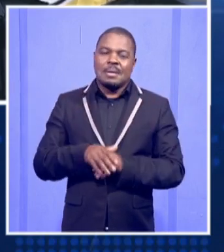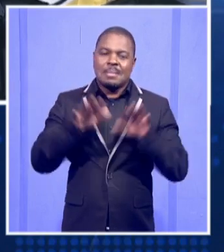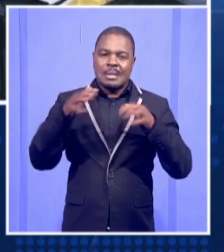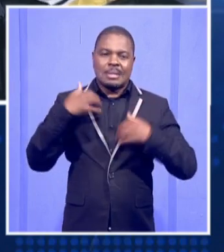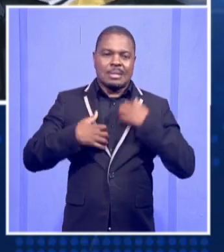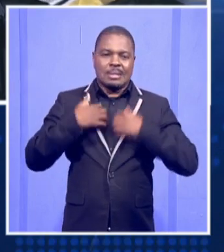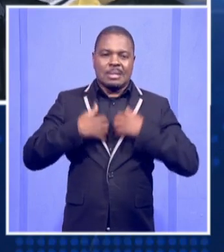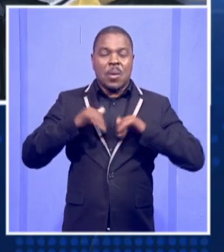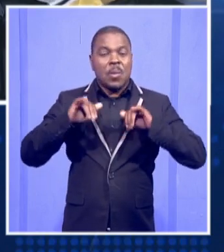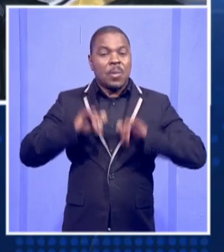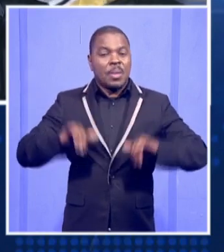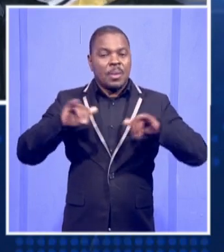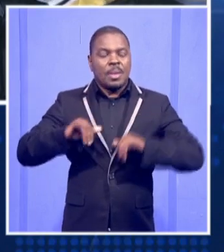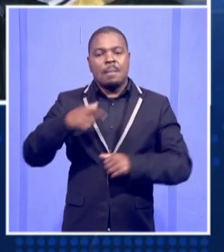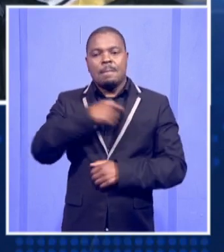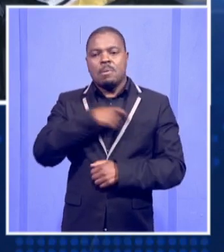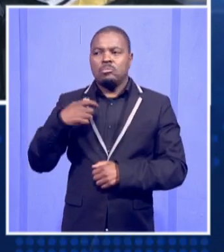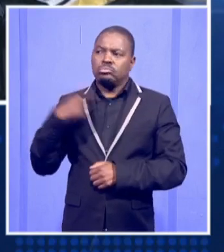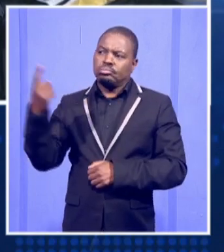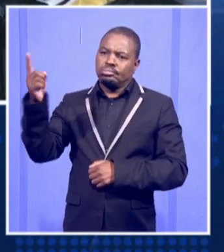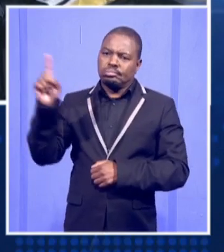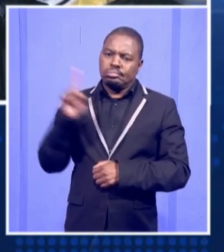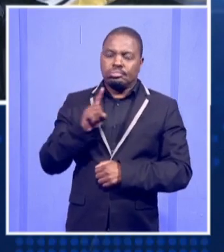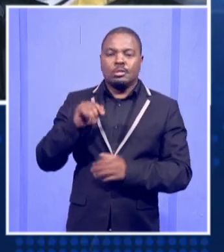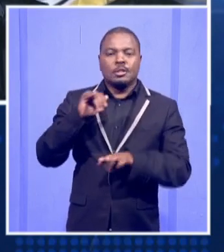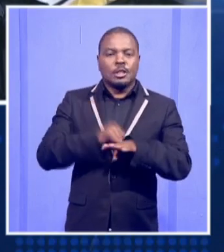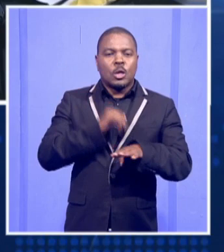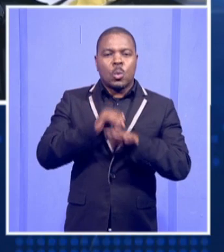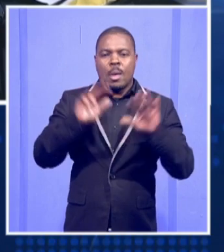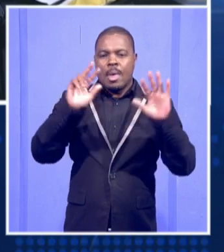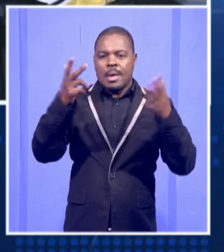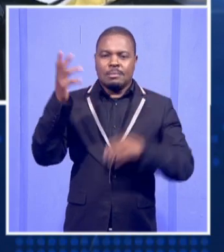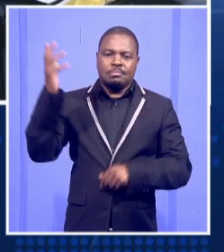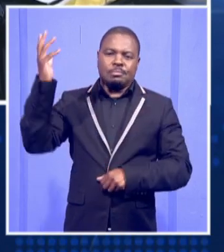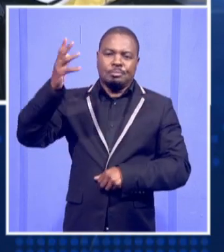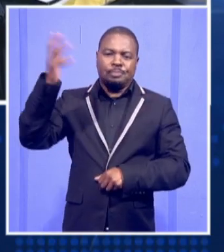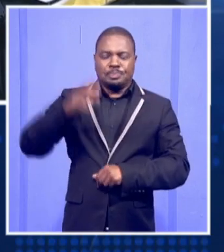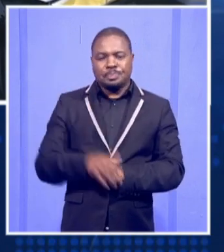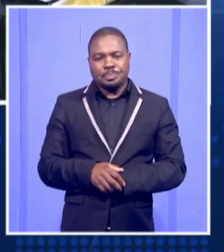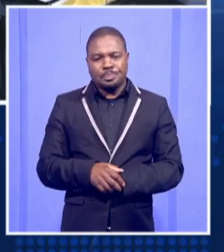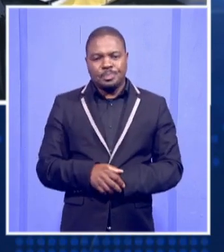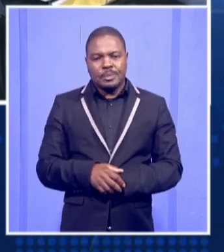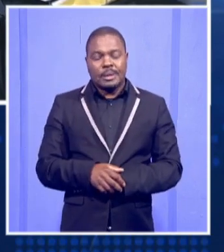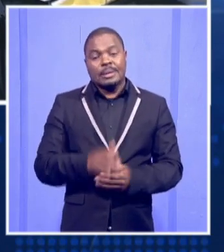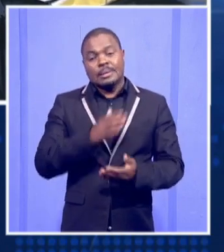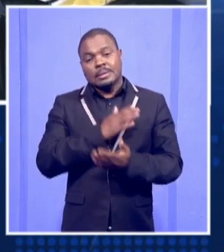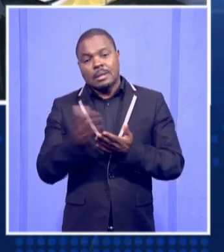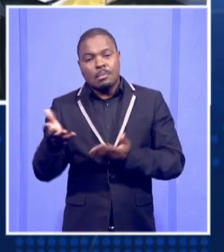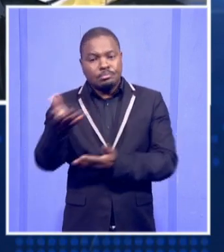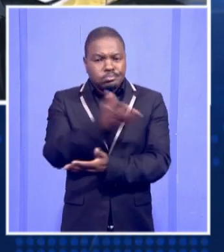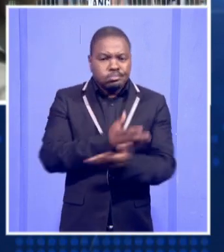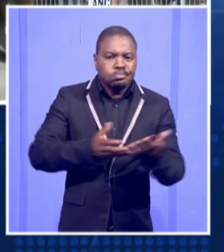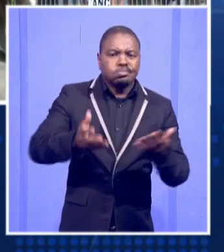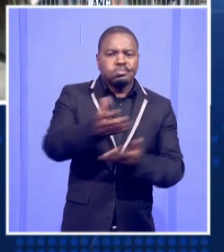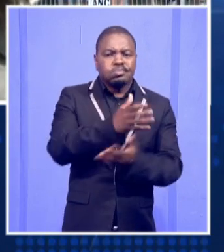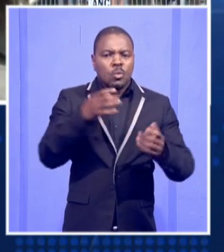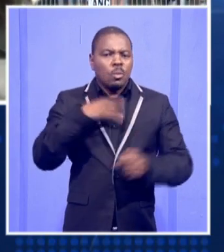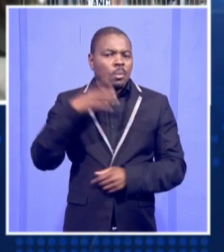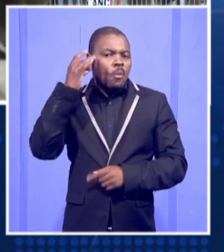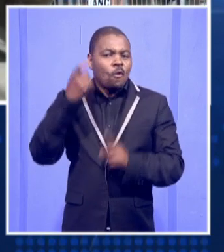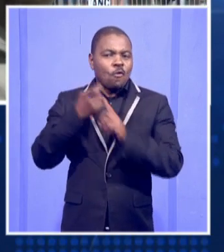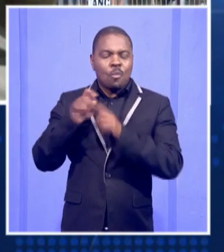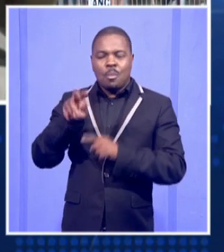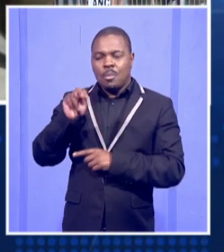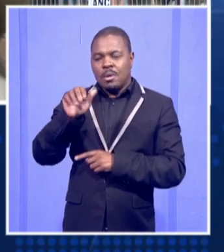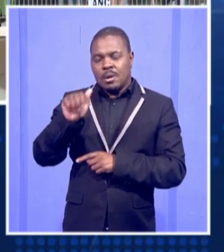anticipating the president to deliver the January 8th statement there. And from some of the conversations that we've heard from Natasha